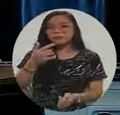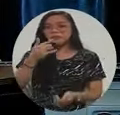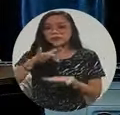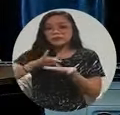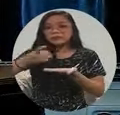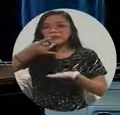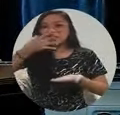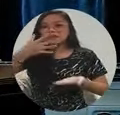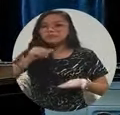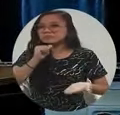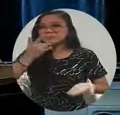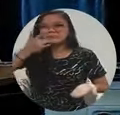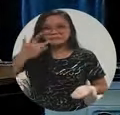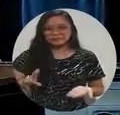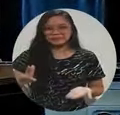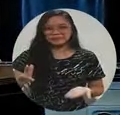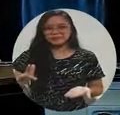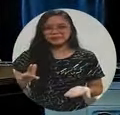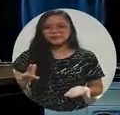taste.